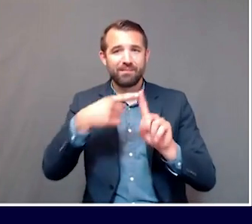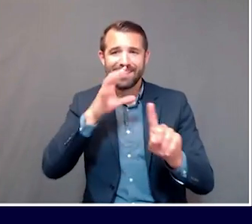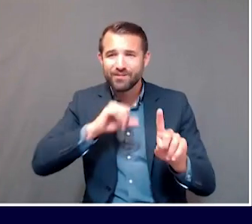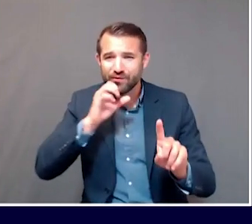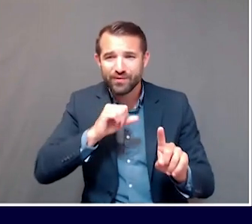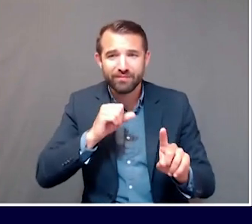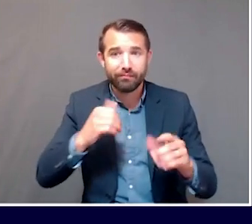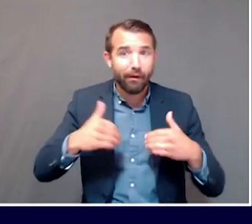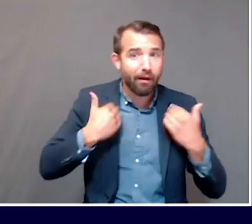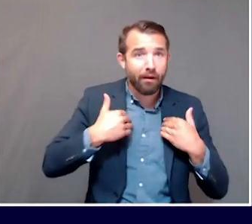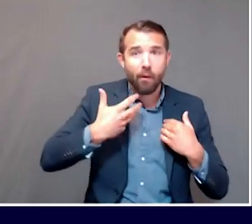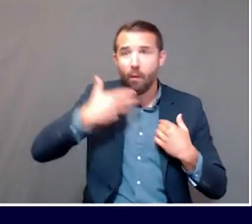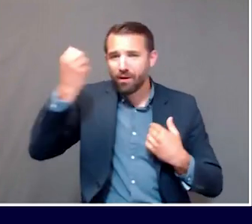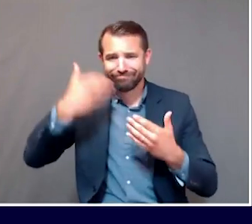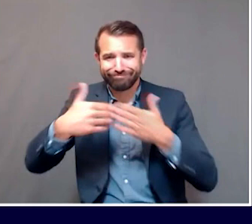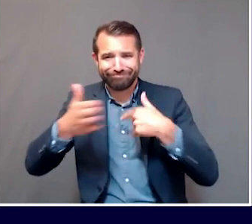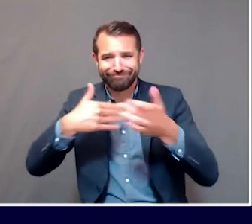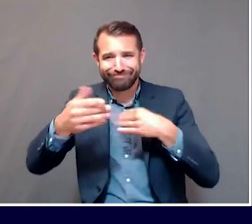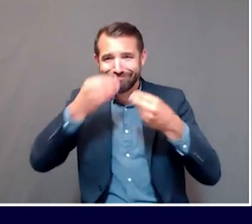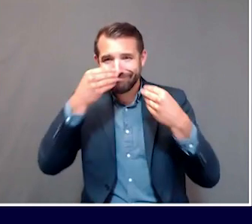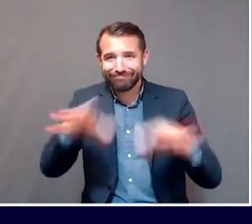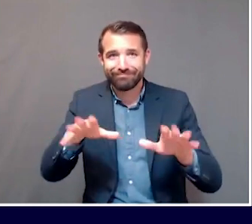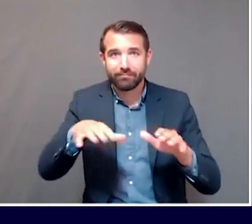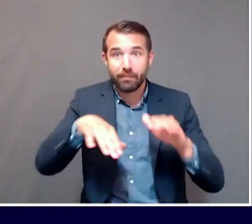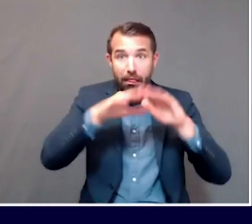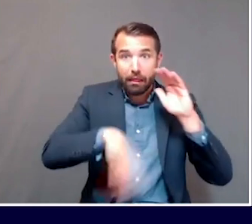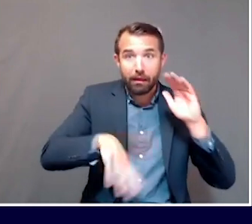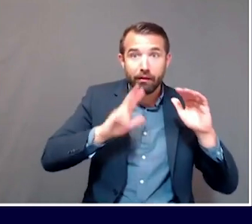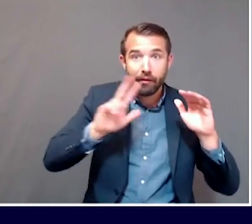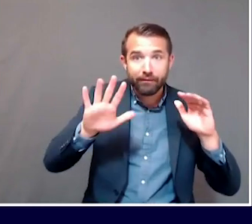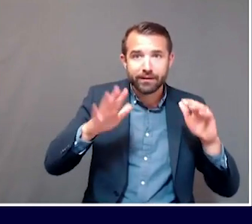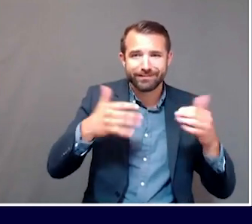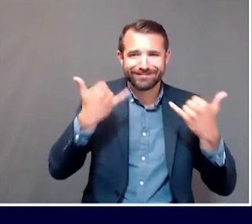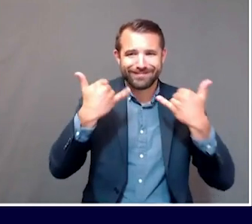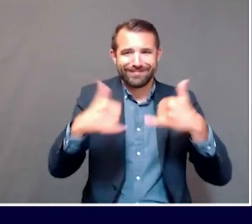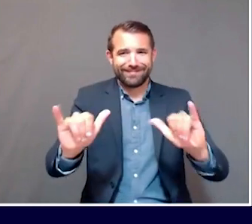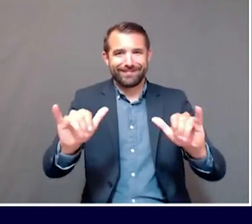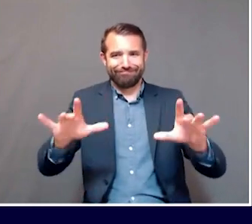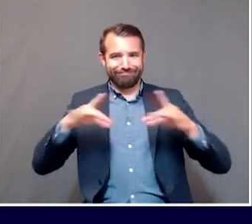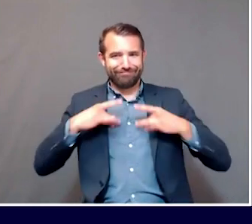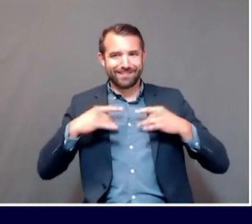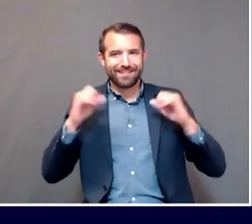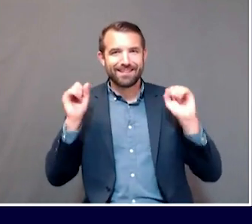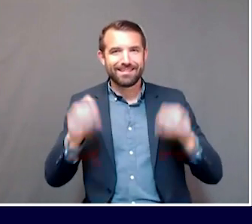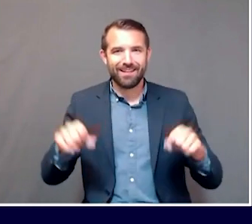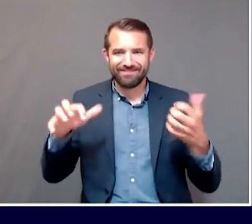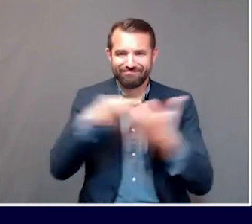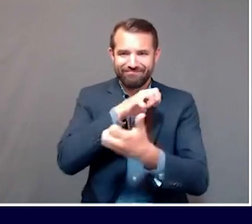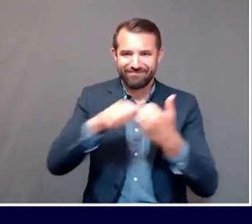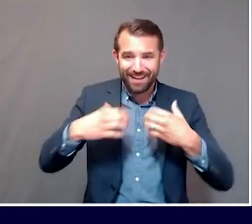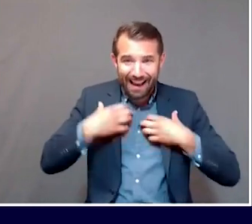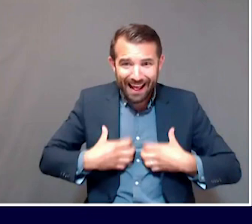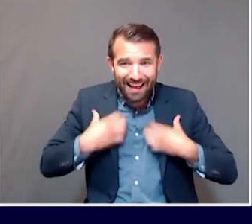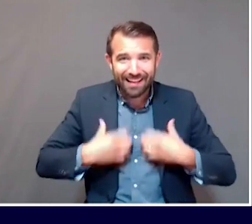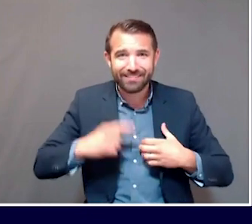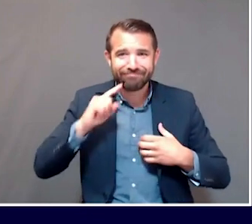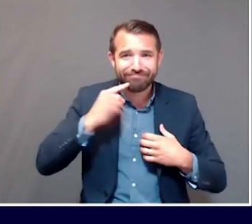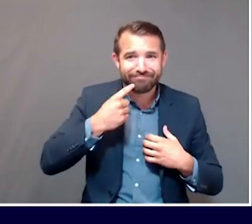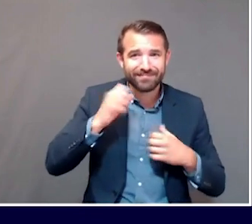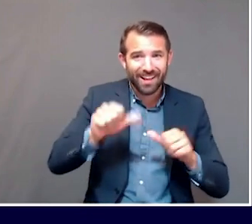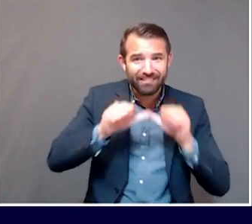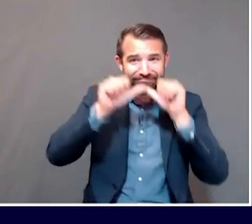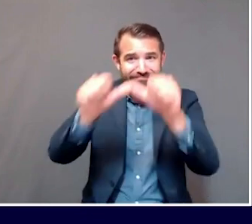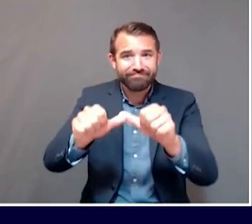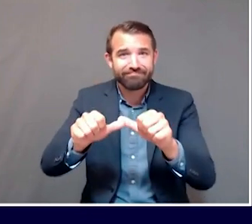in people under the age of 35. And those illnesses can cause physical problems for years to come. That's what we